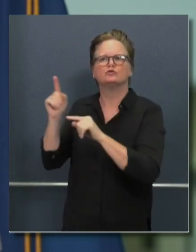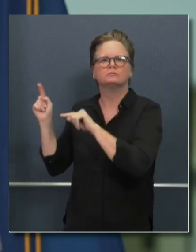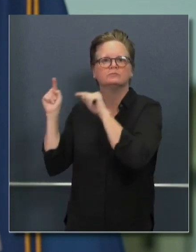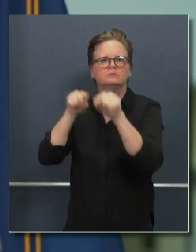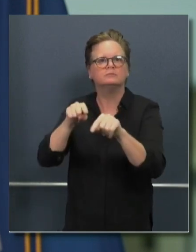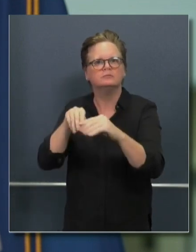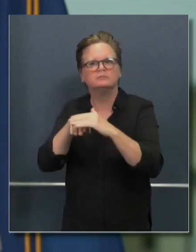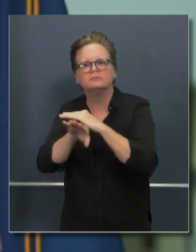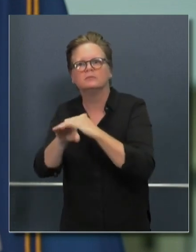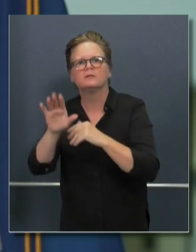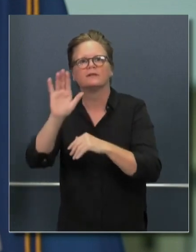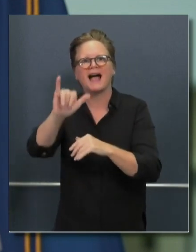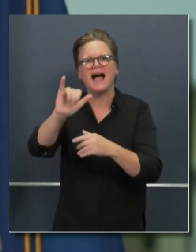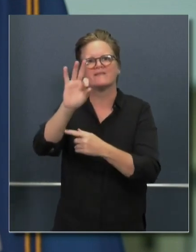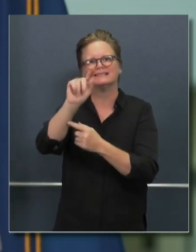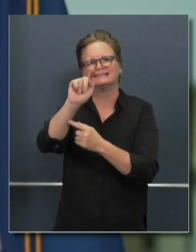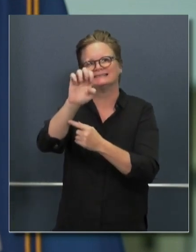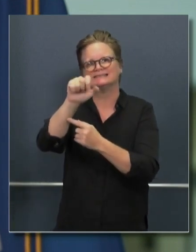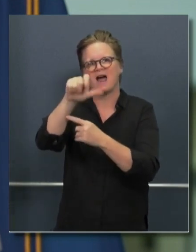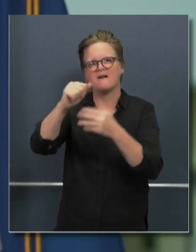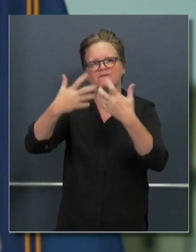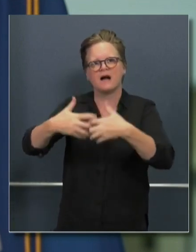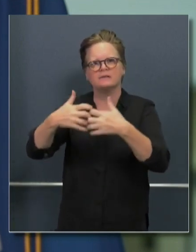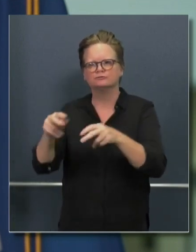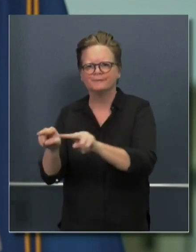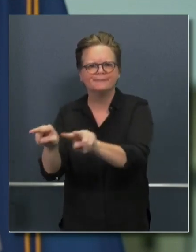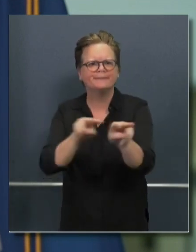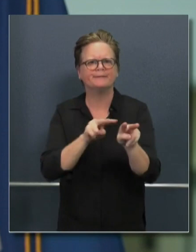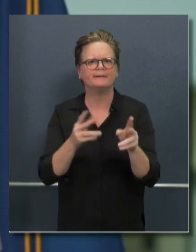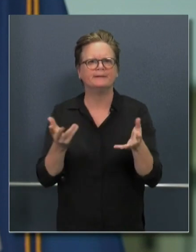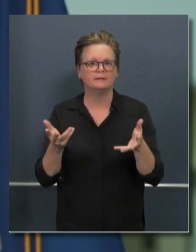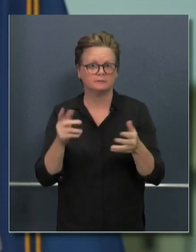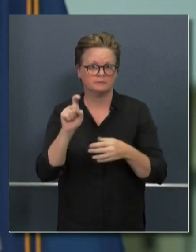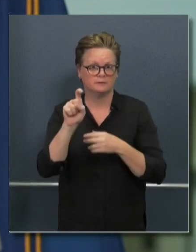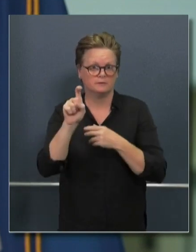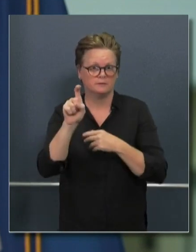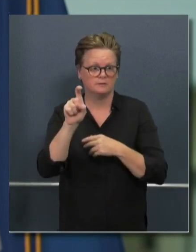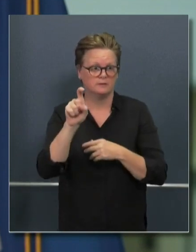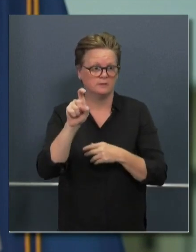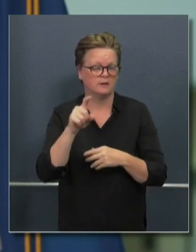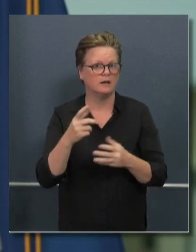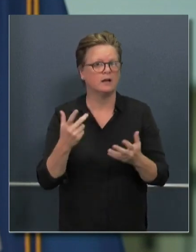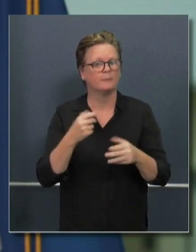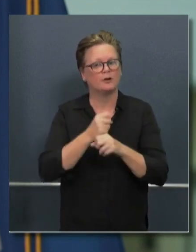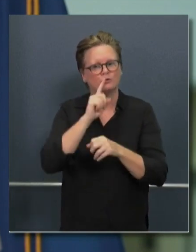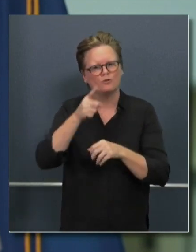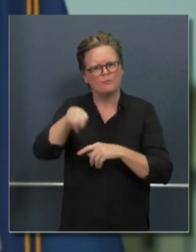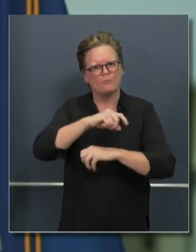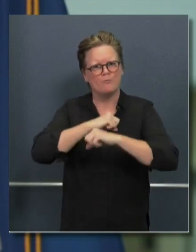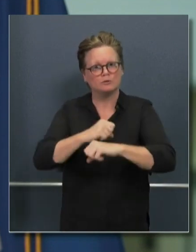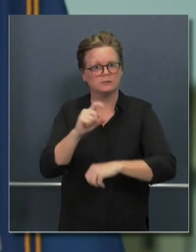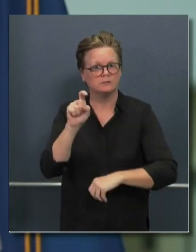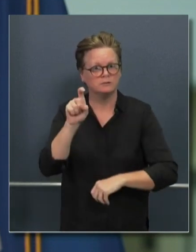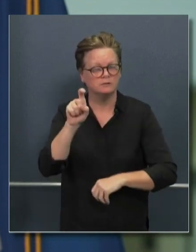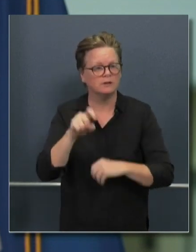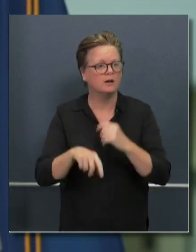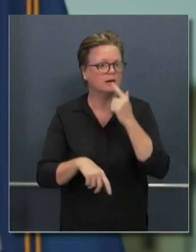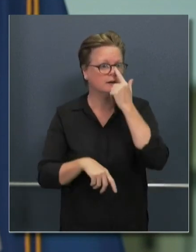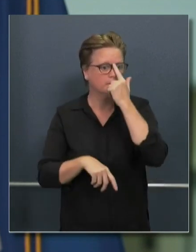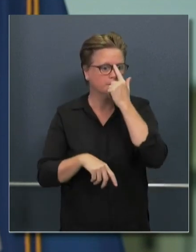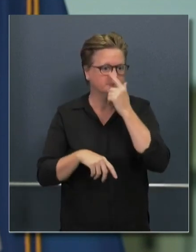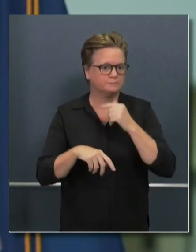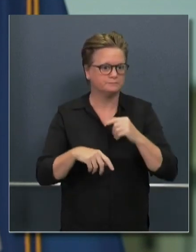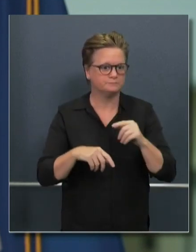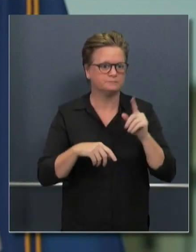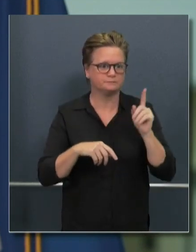pre-pandemic, certainly is as we work our way through this pandemic. And to the extent we have the right leadership, I couldn't